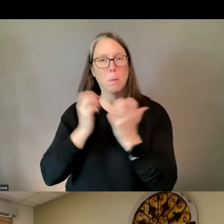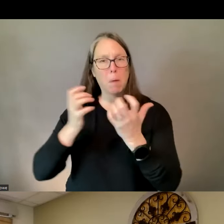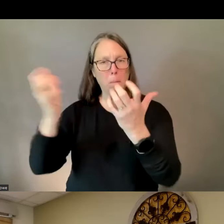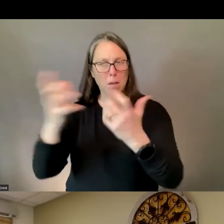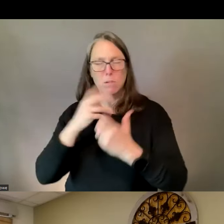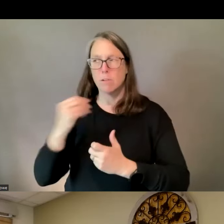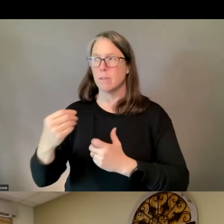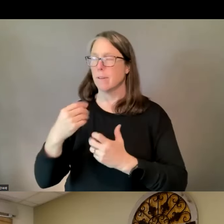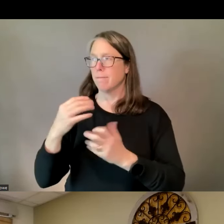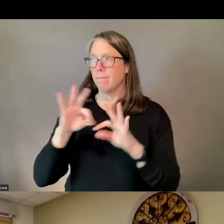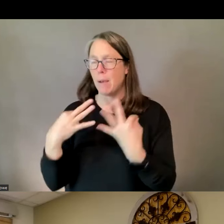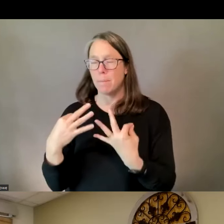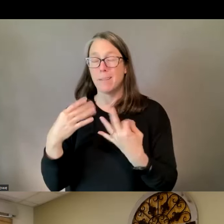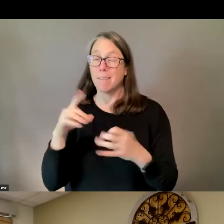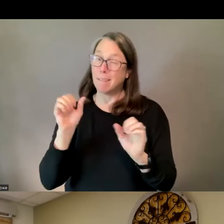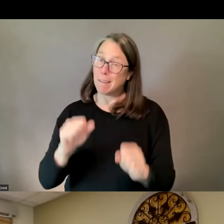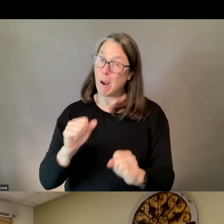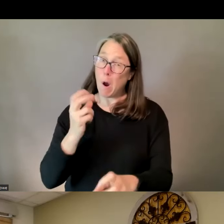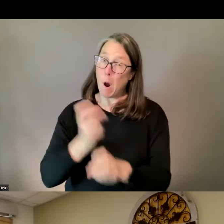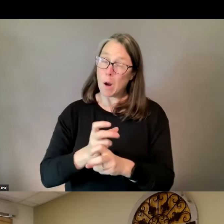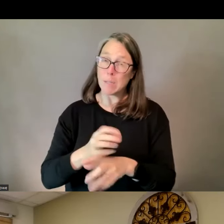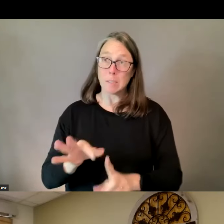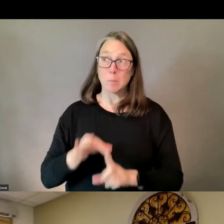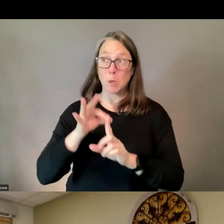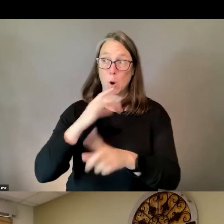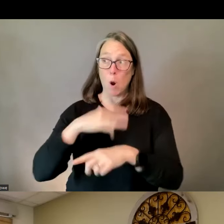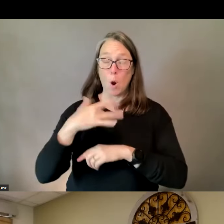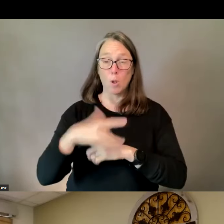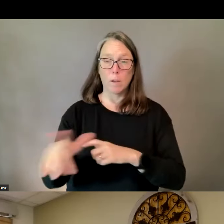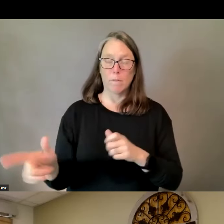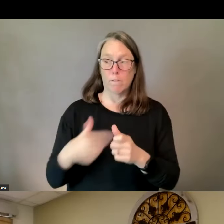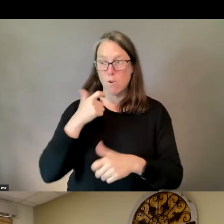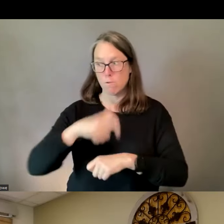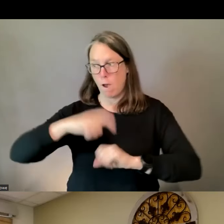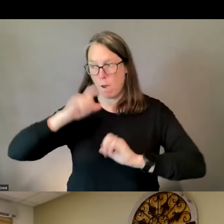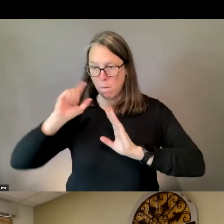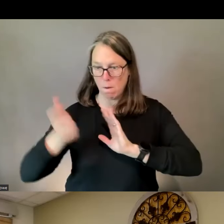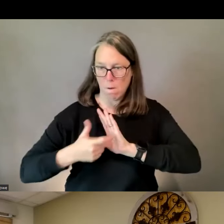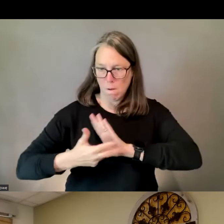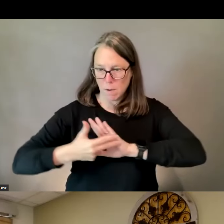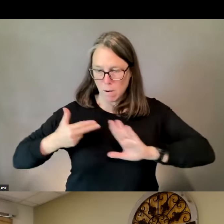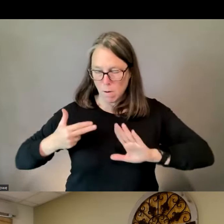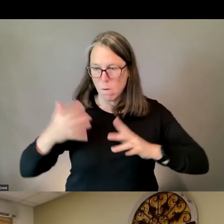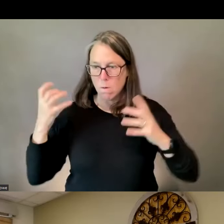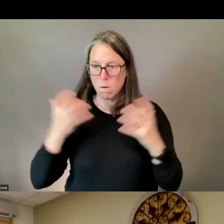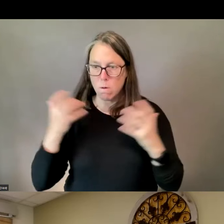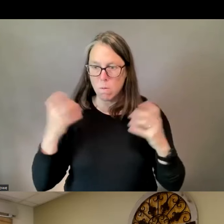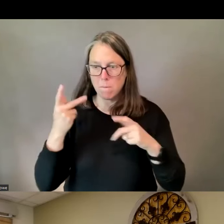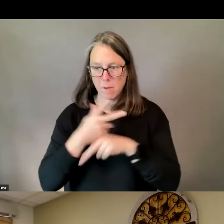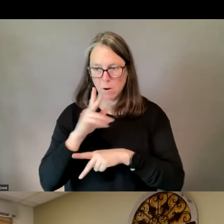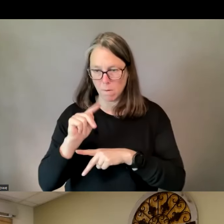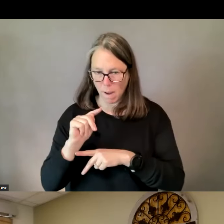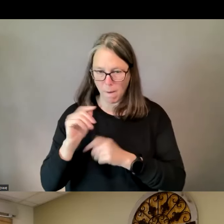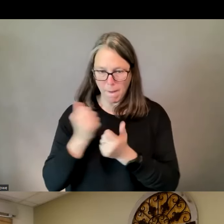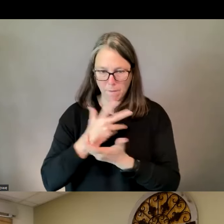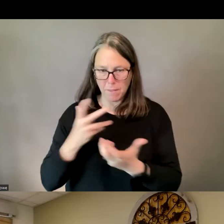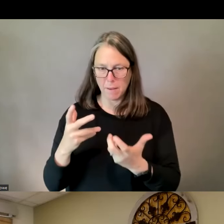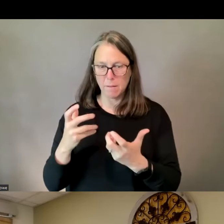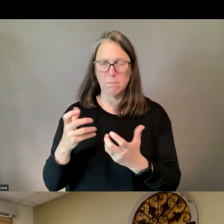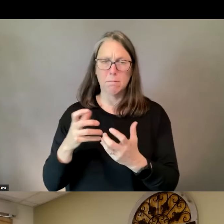especially early during the initial diagnosis and trying to figure out, there's so much that goes into caring for these children and just getting out of the